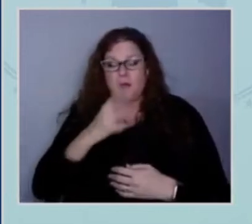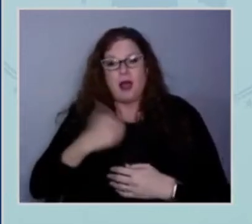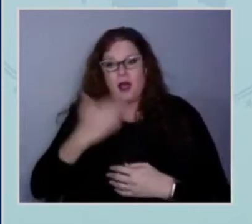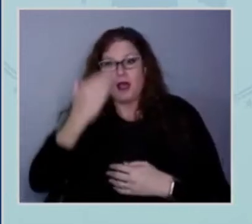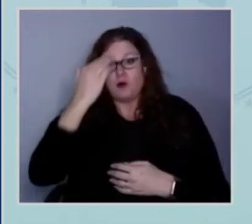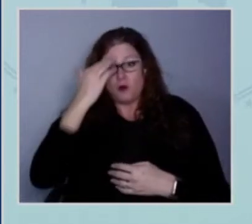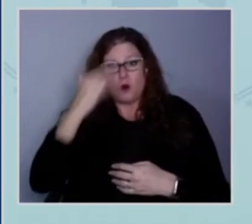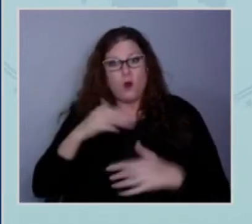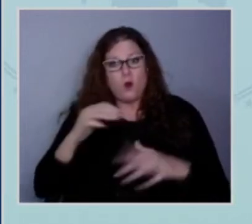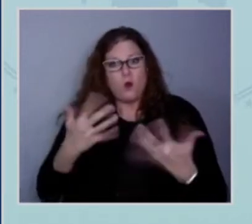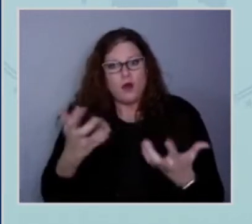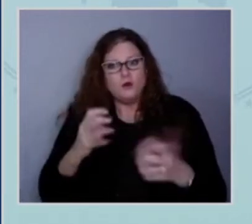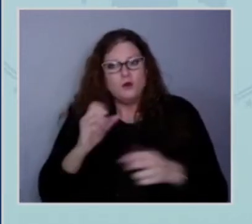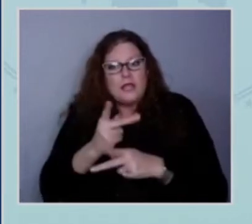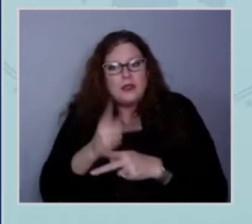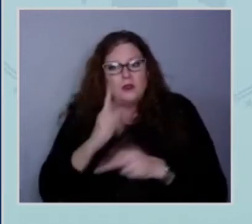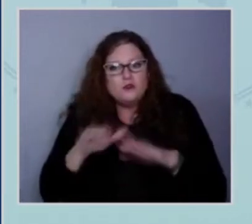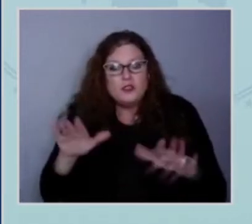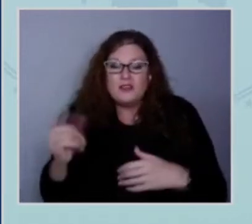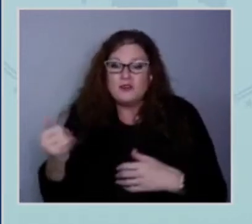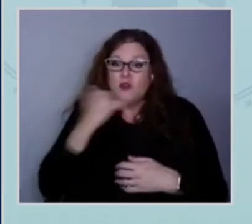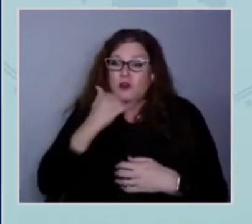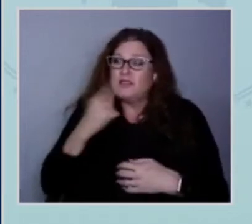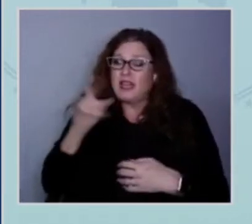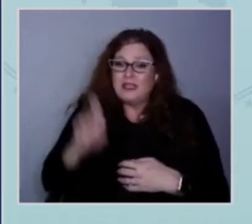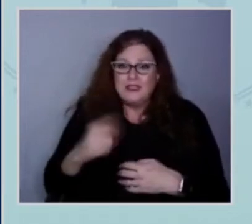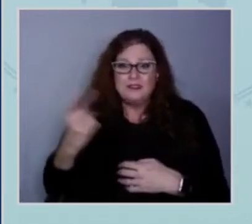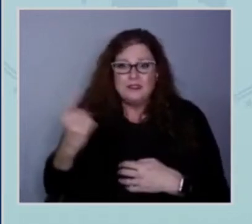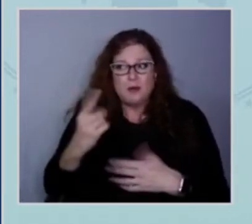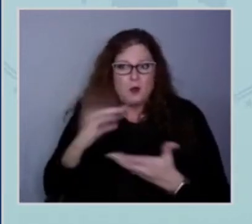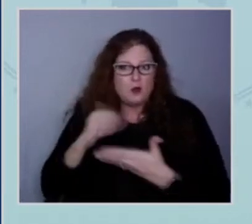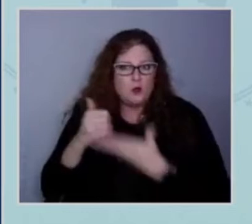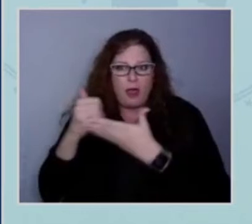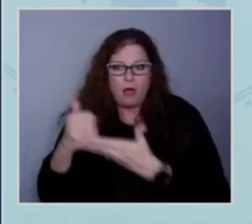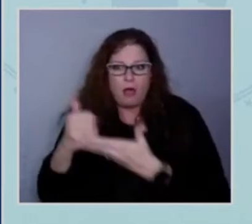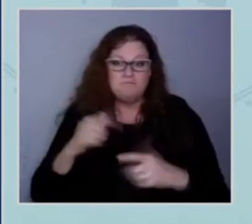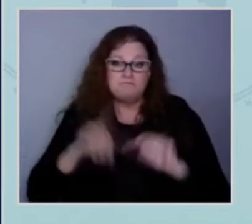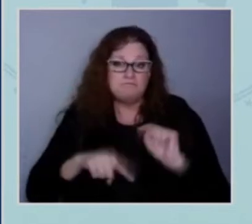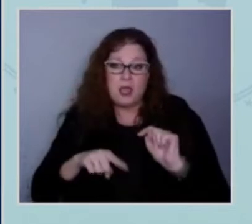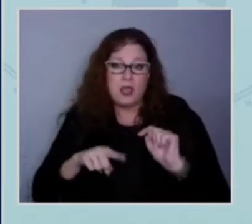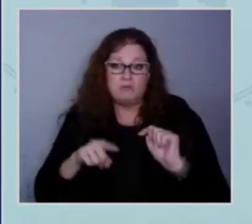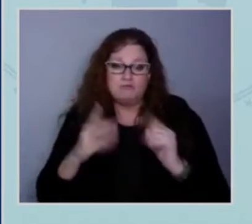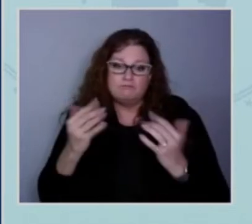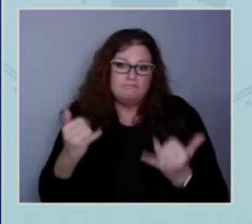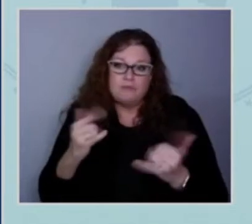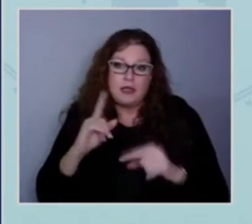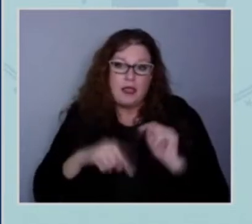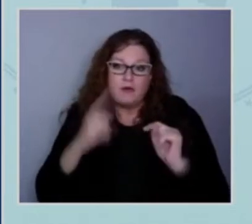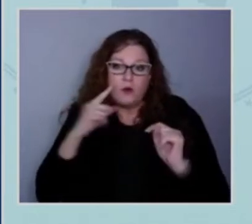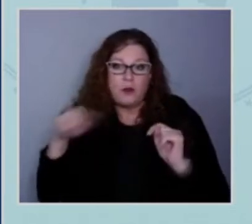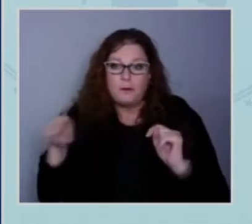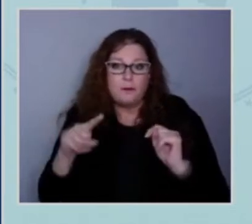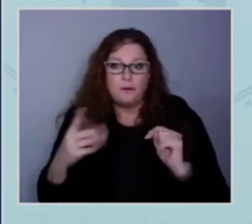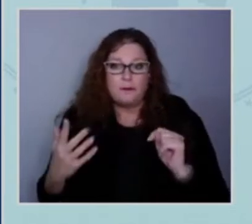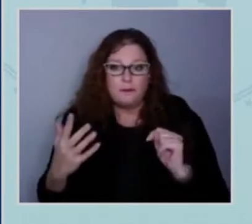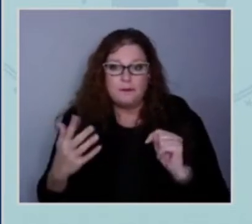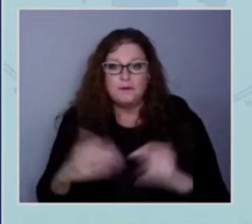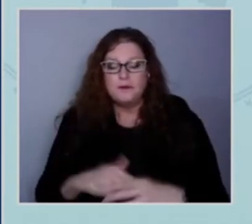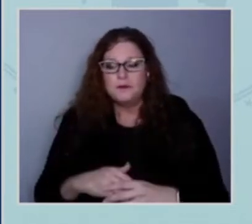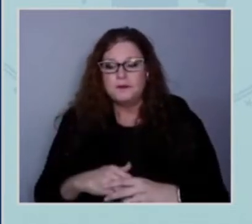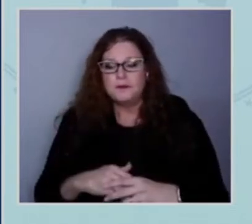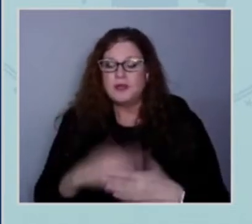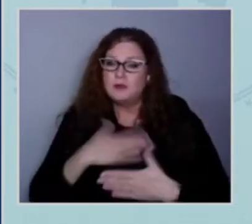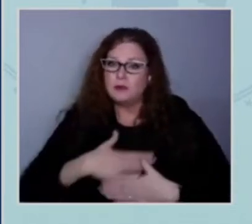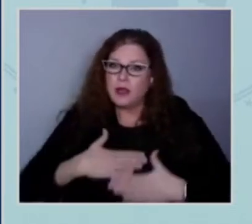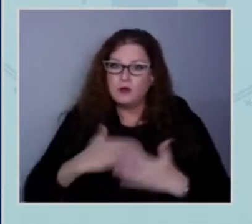for themselves. But unfortunately, as a mom, you still know you want to be able to take care of your children. If they call you and say, Mom, I need something. I can't